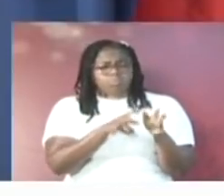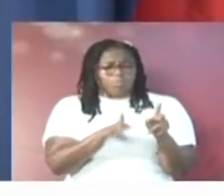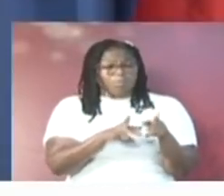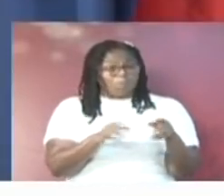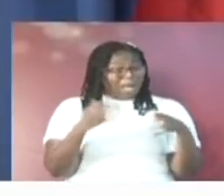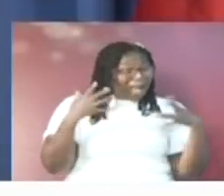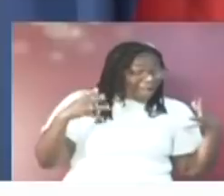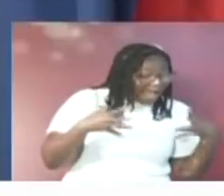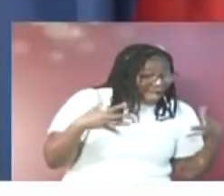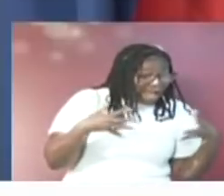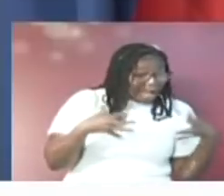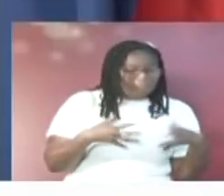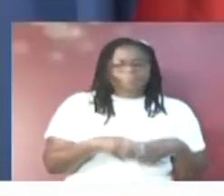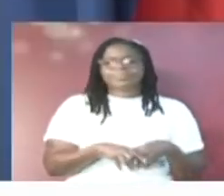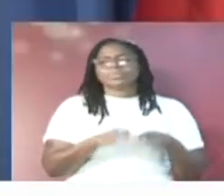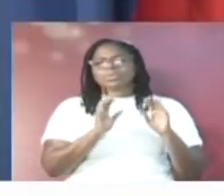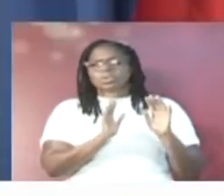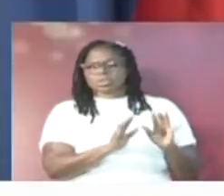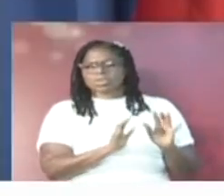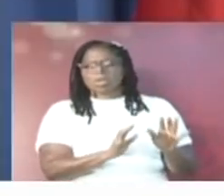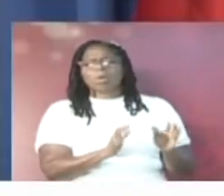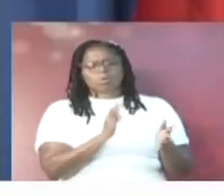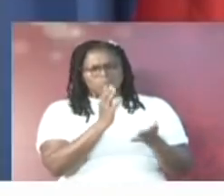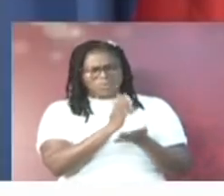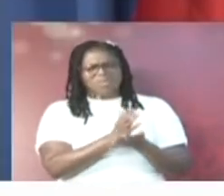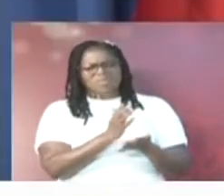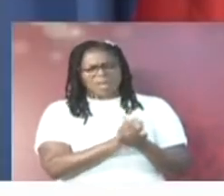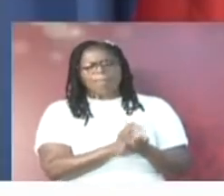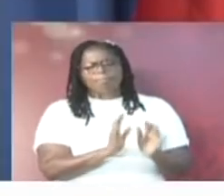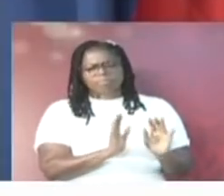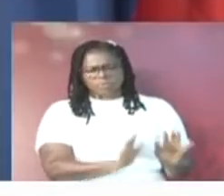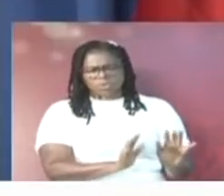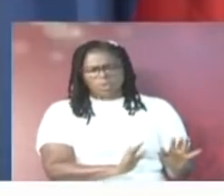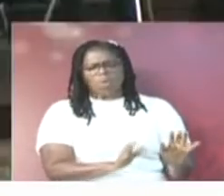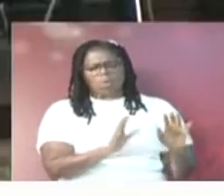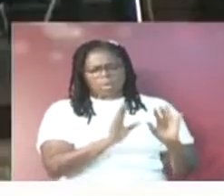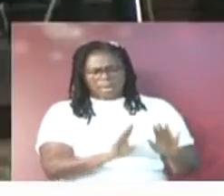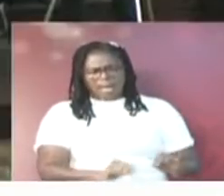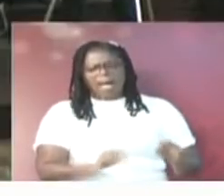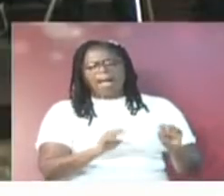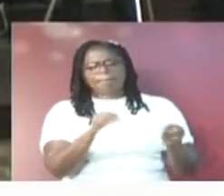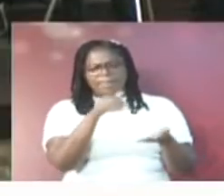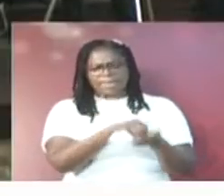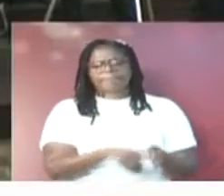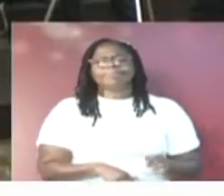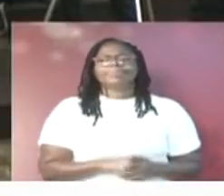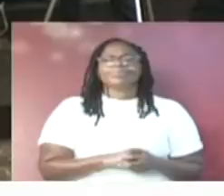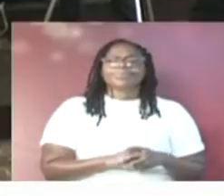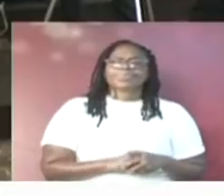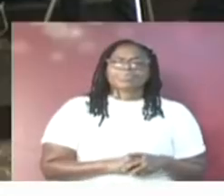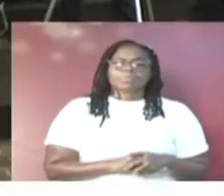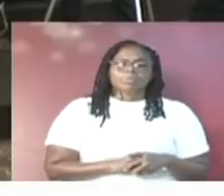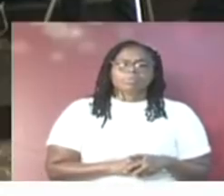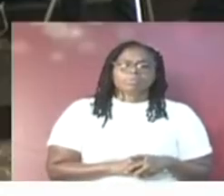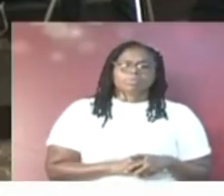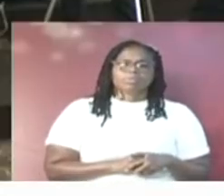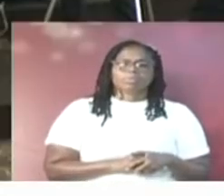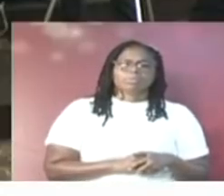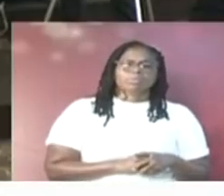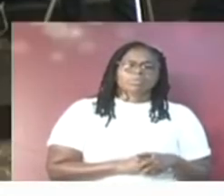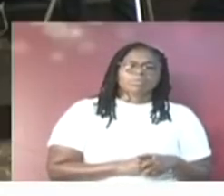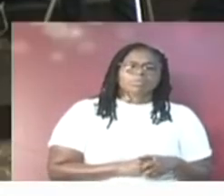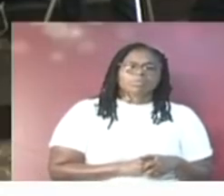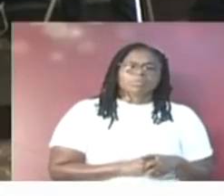society as the previous one had. Thank you. Of course, Minister, the fear of the public would be, given that we could get over